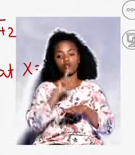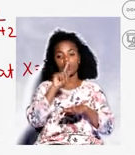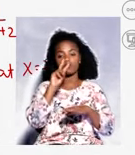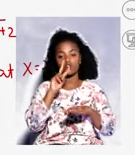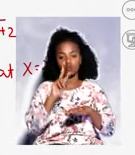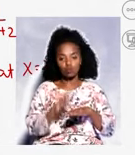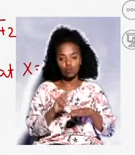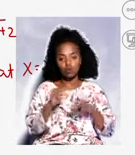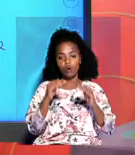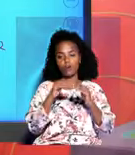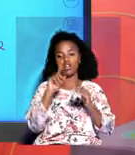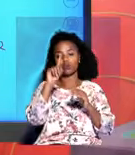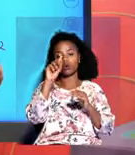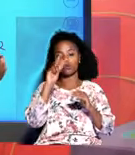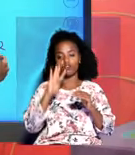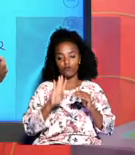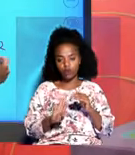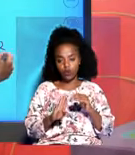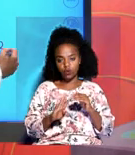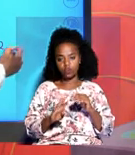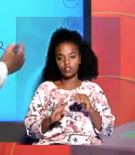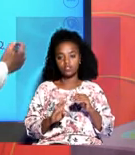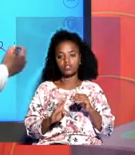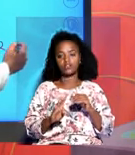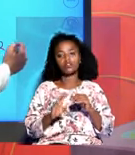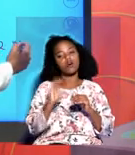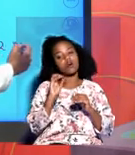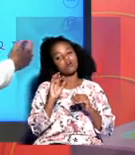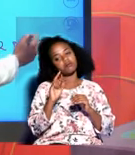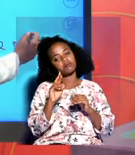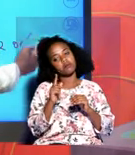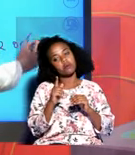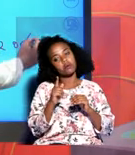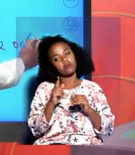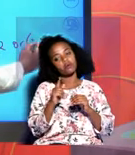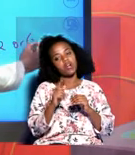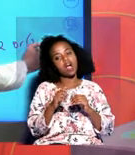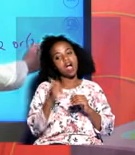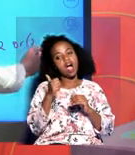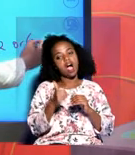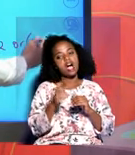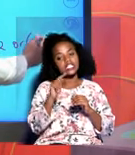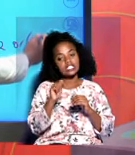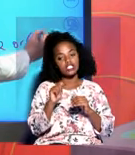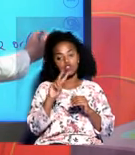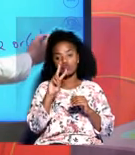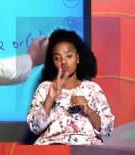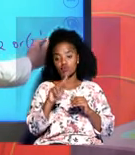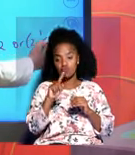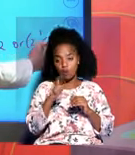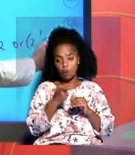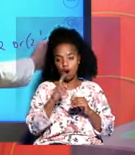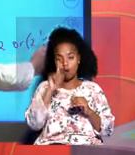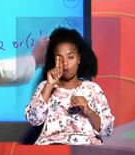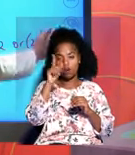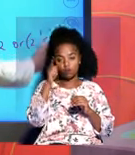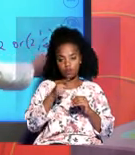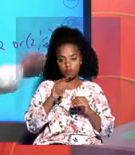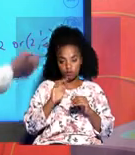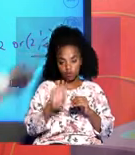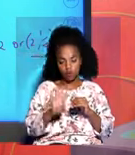over 4. It has a hole at x equals to 2 or at 2 comma 1 over